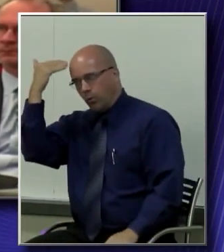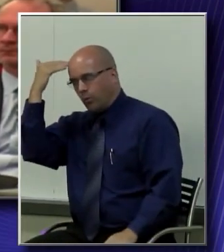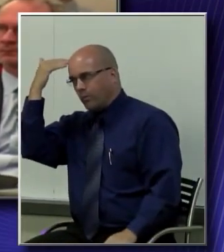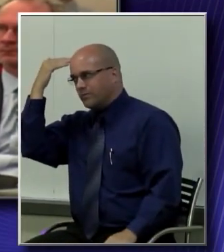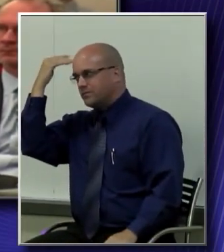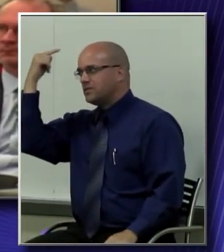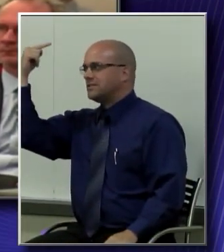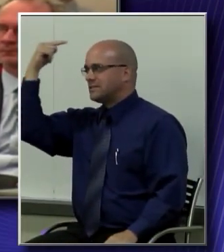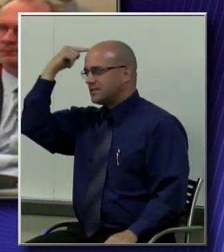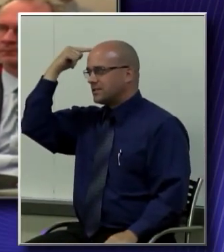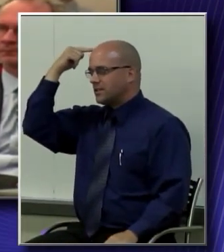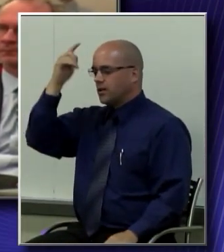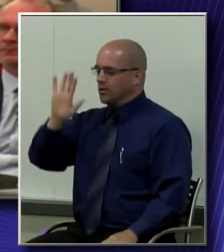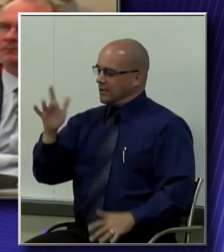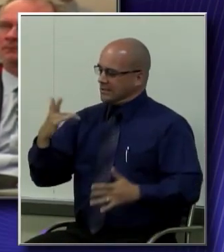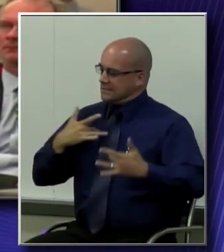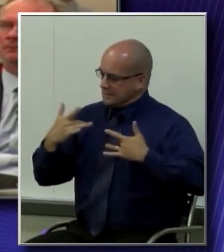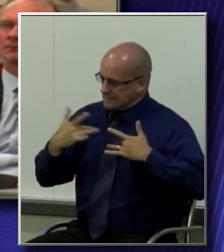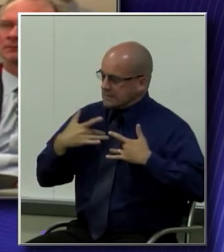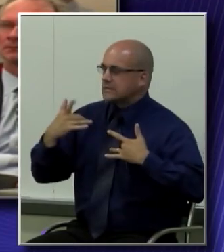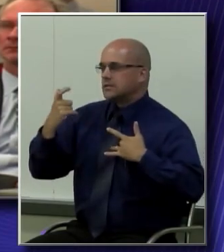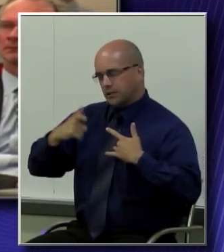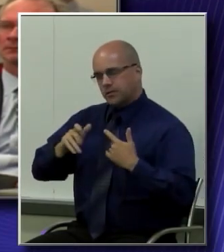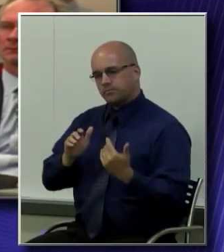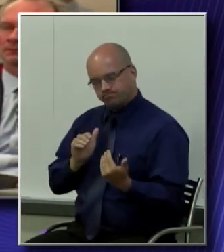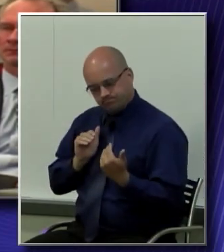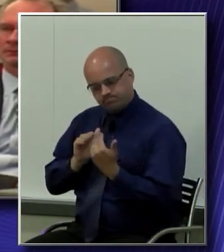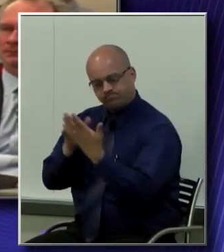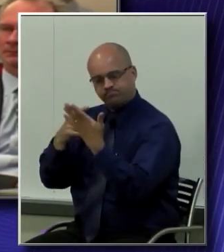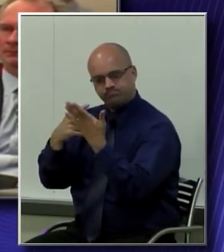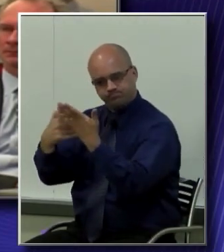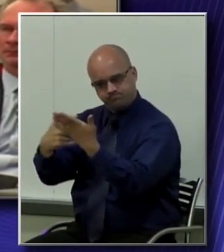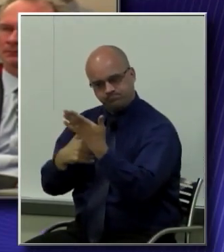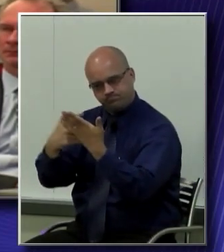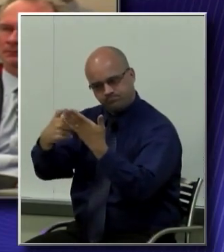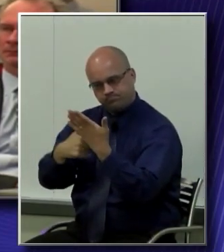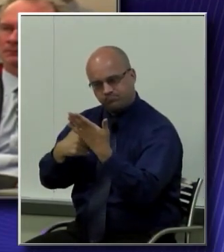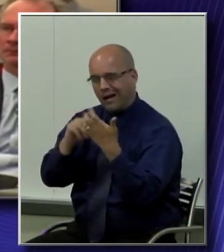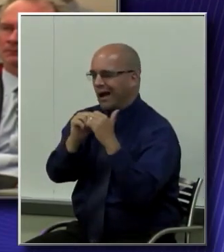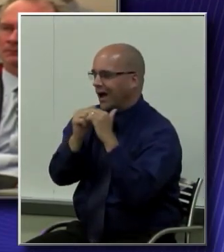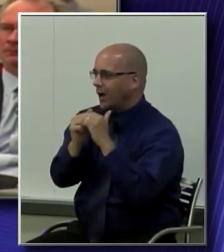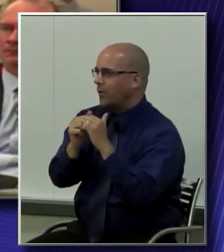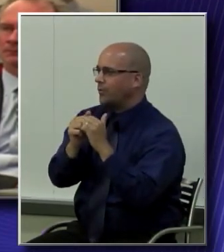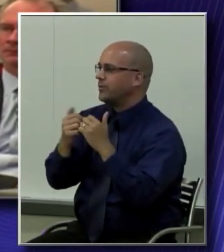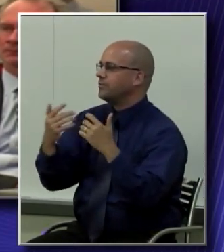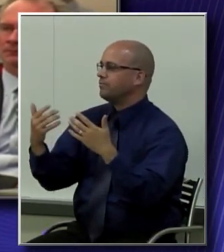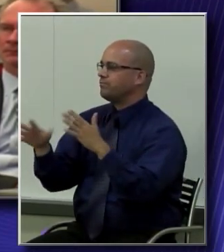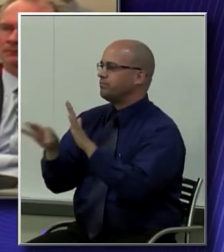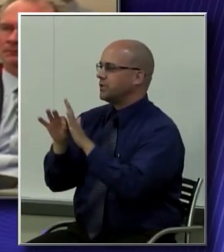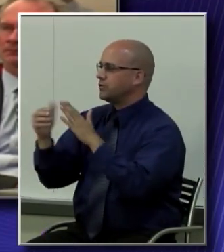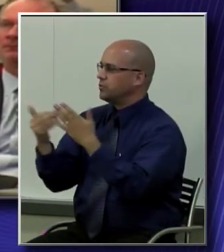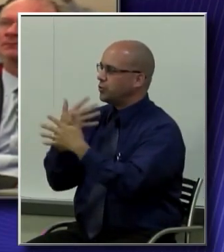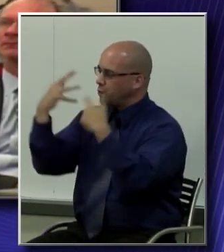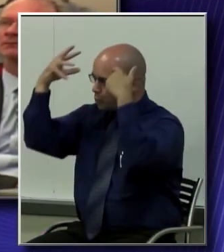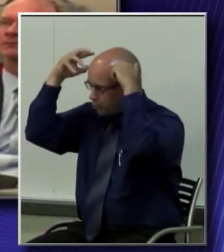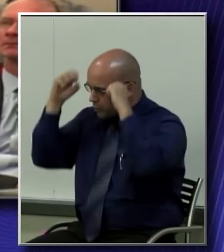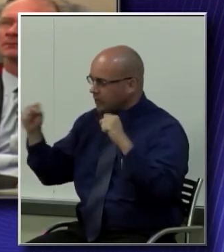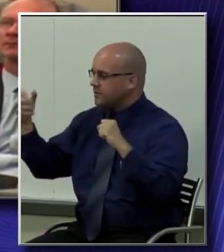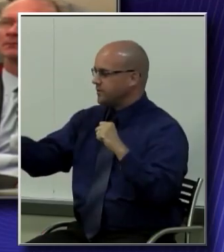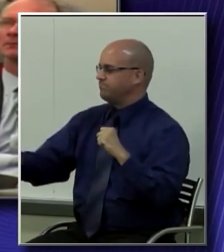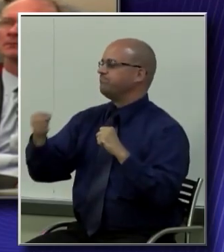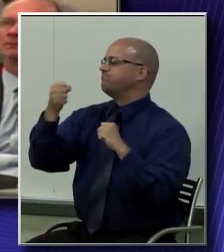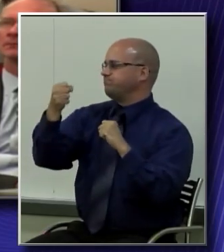address those concerns by listening and placing someone who will be equally